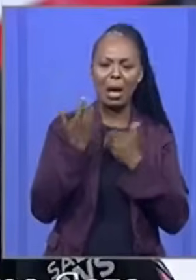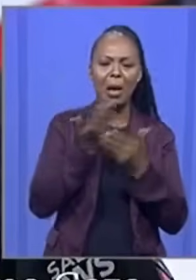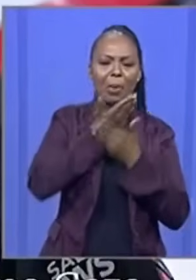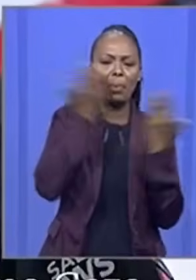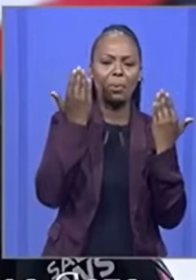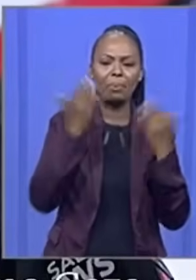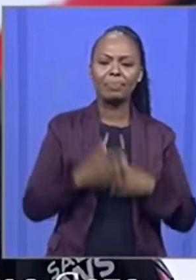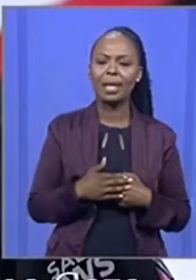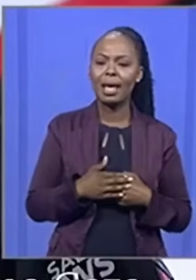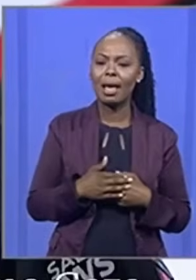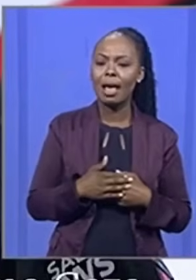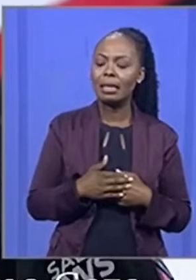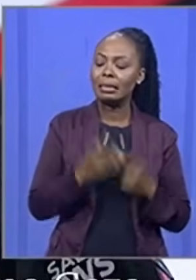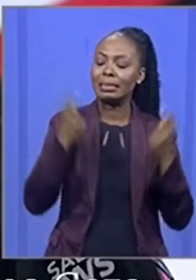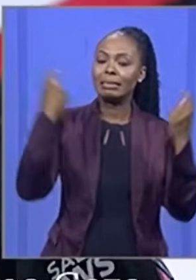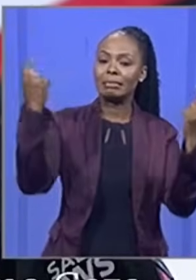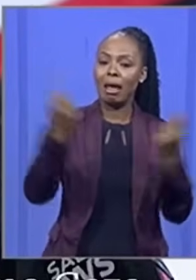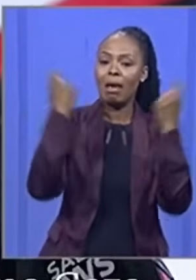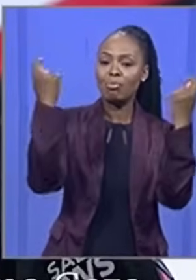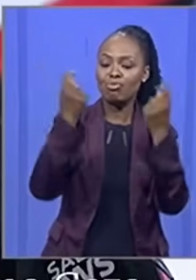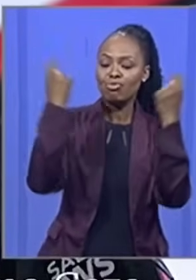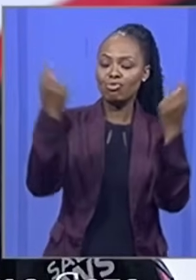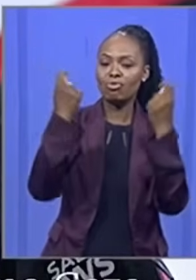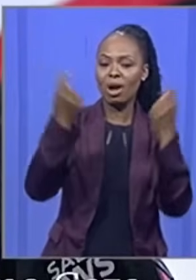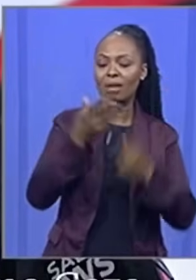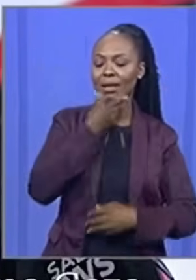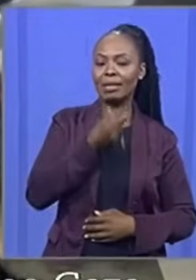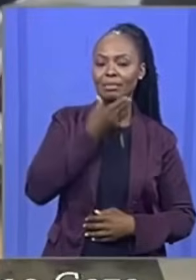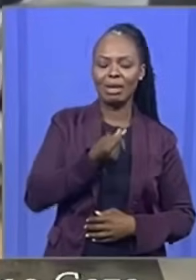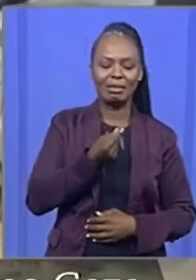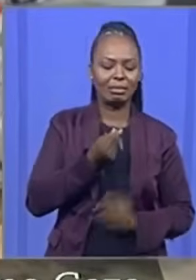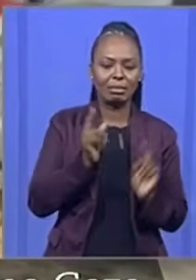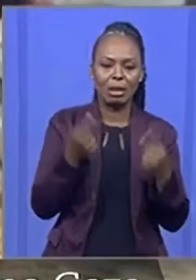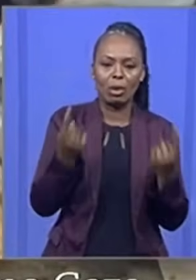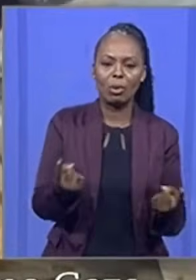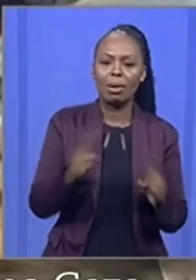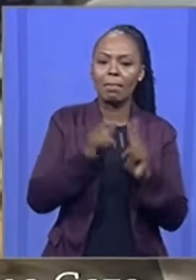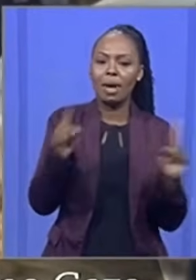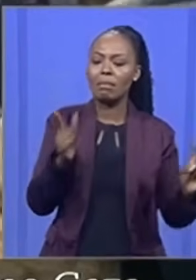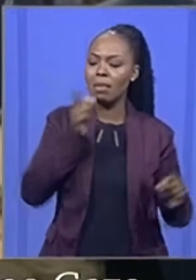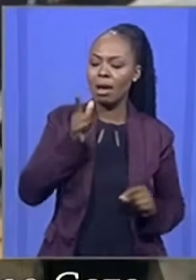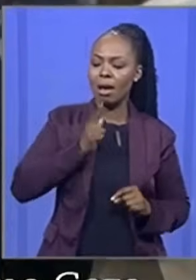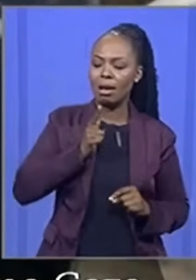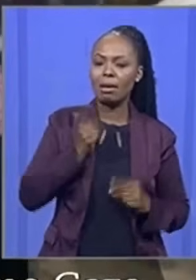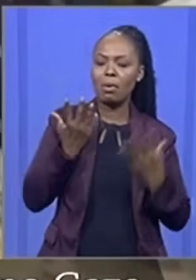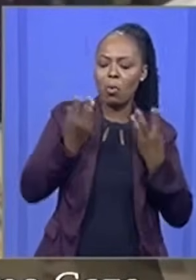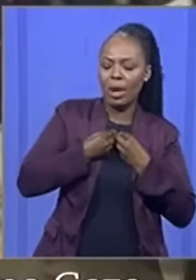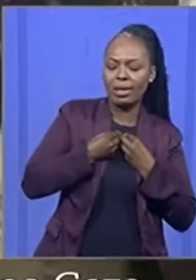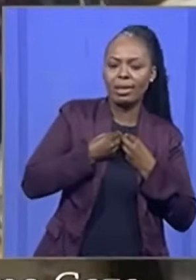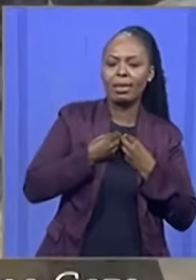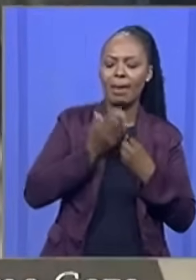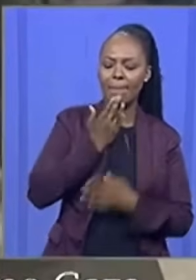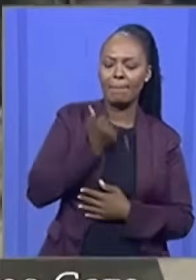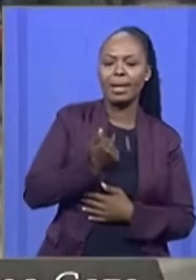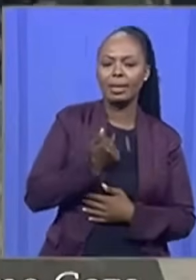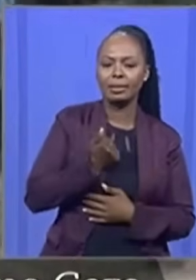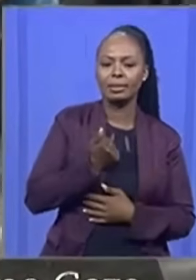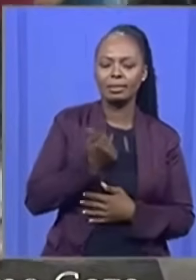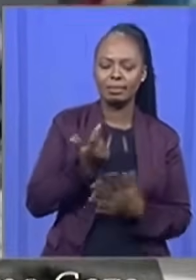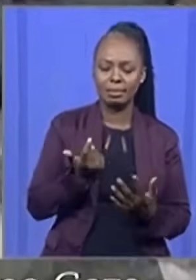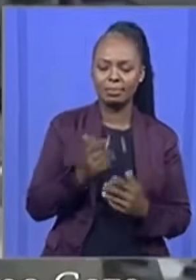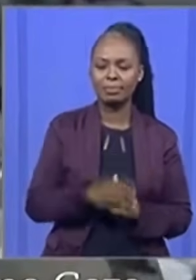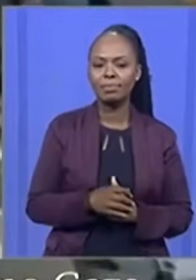celebration of Christmas, but can you come and be with us during that period? And those who